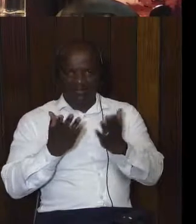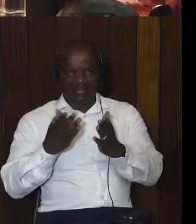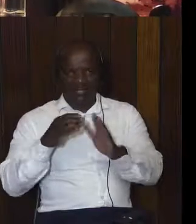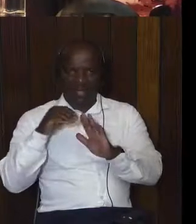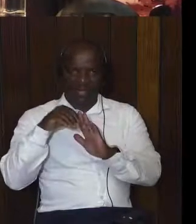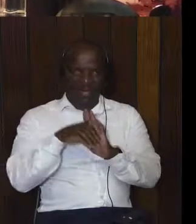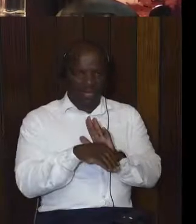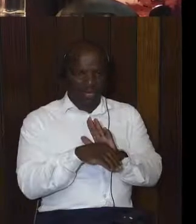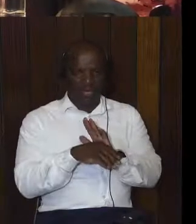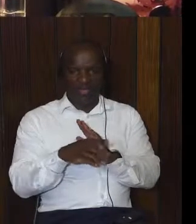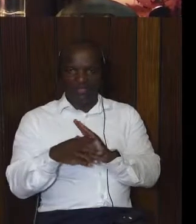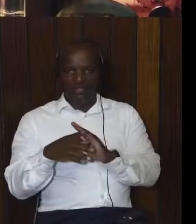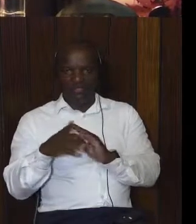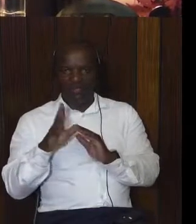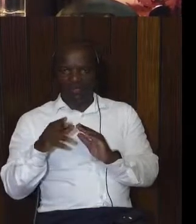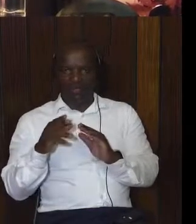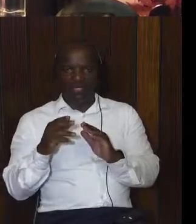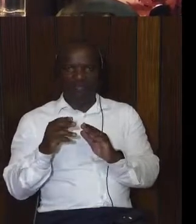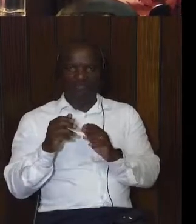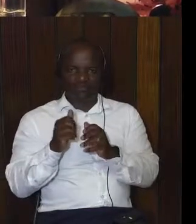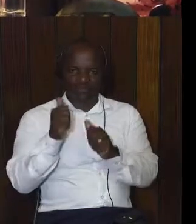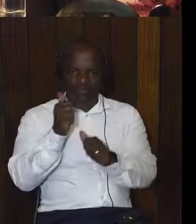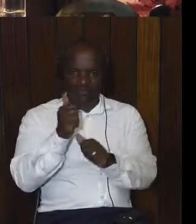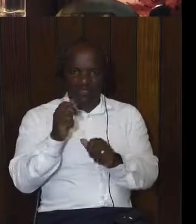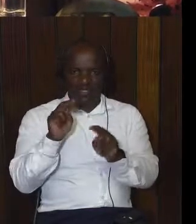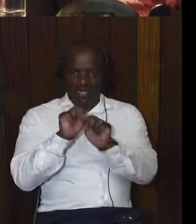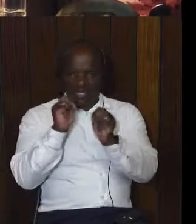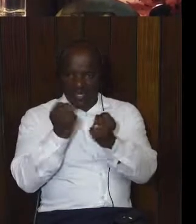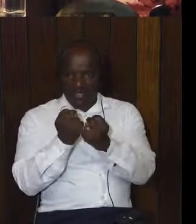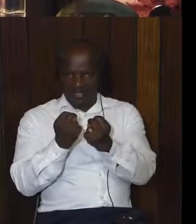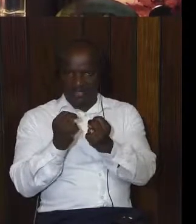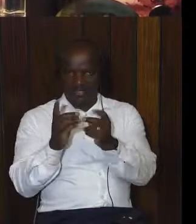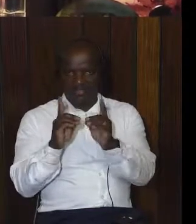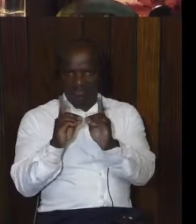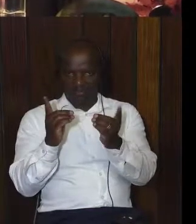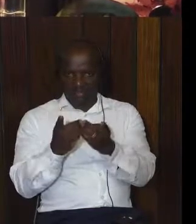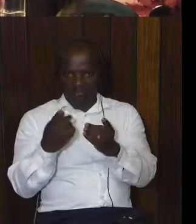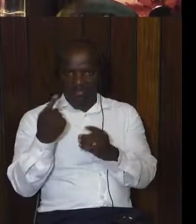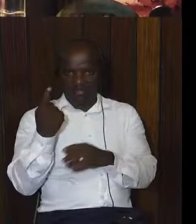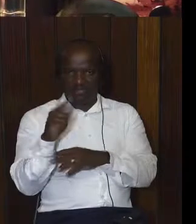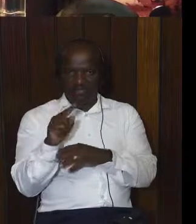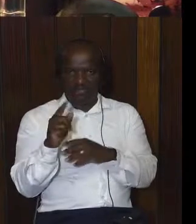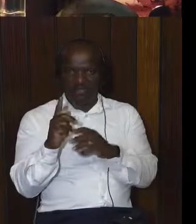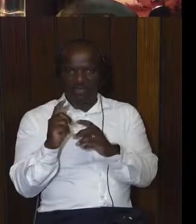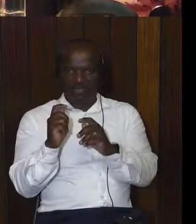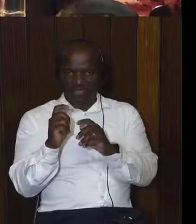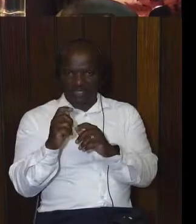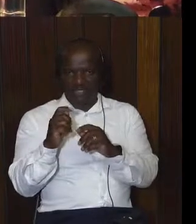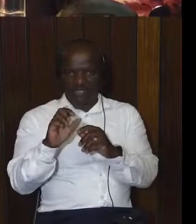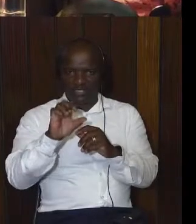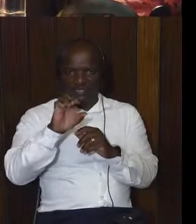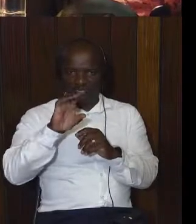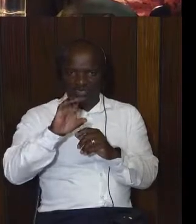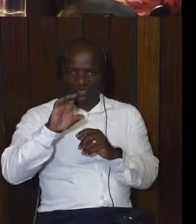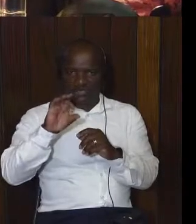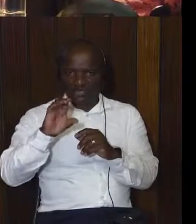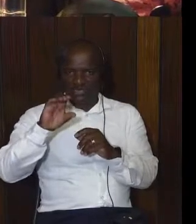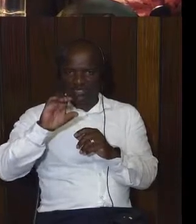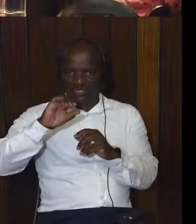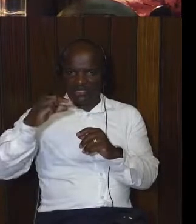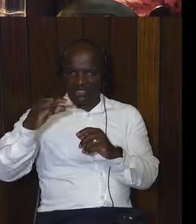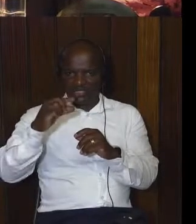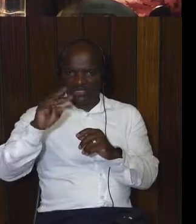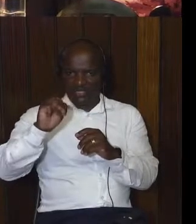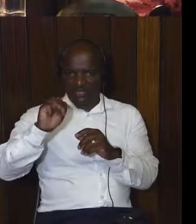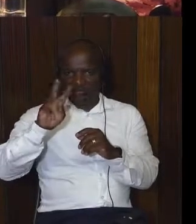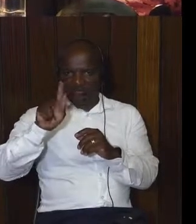by them will be managed by the National Department of Transport through the CCGMT. And what has